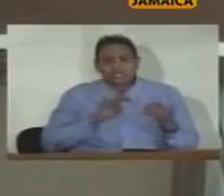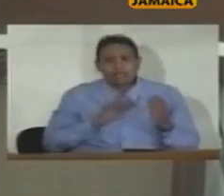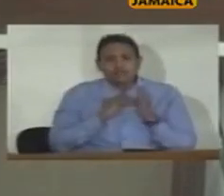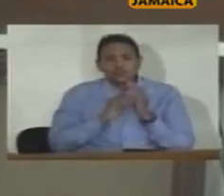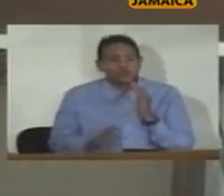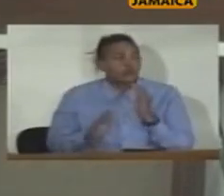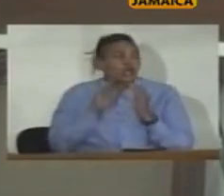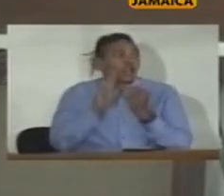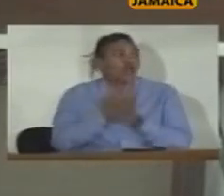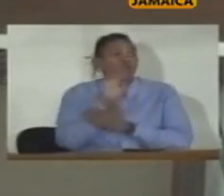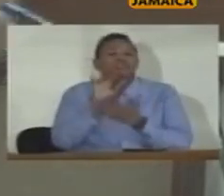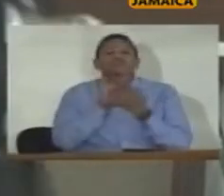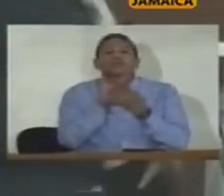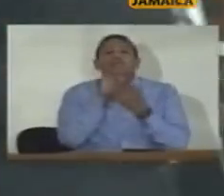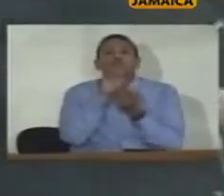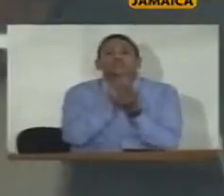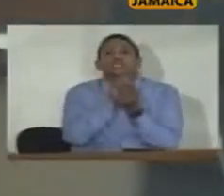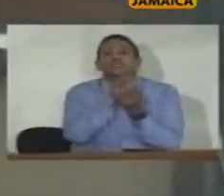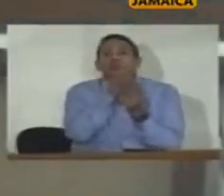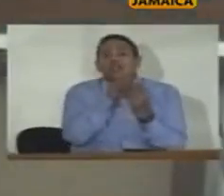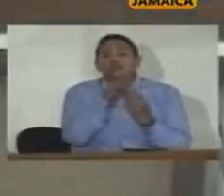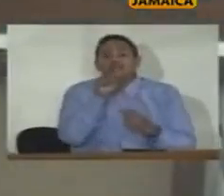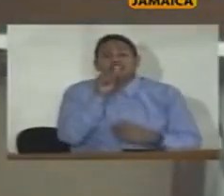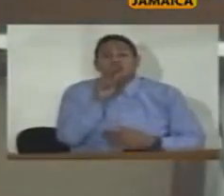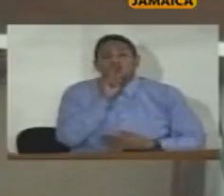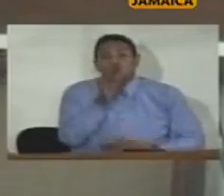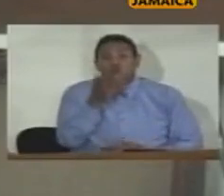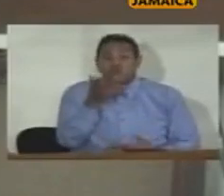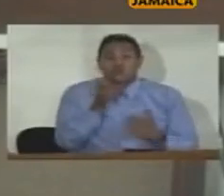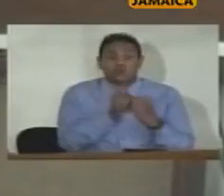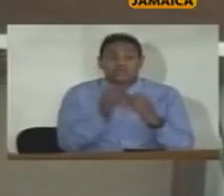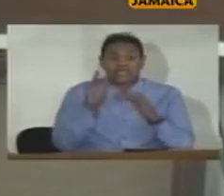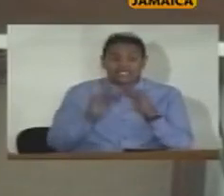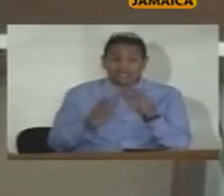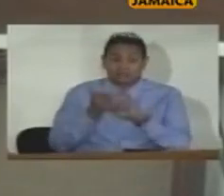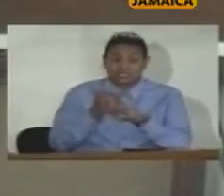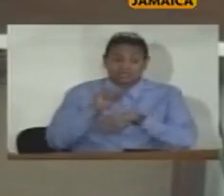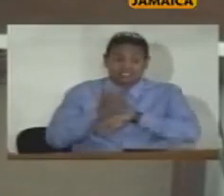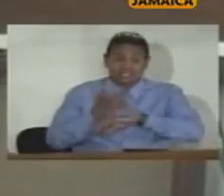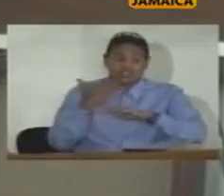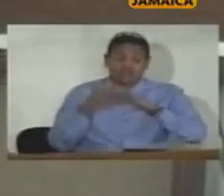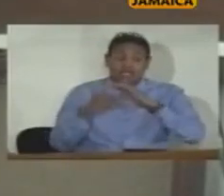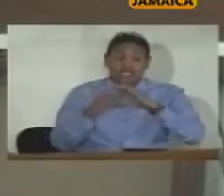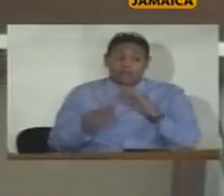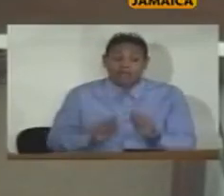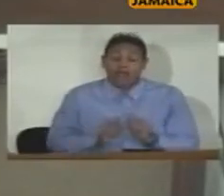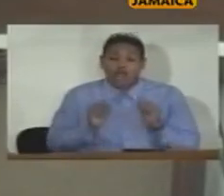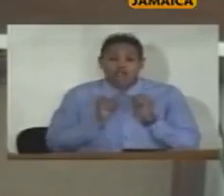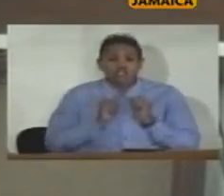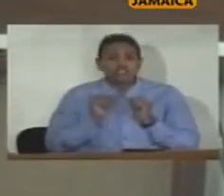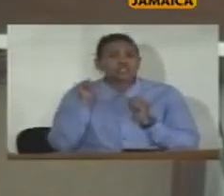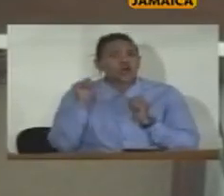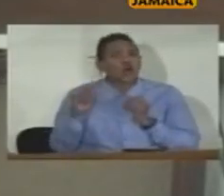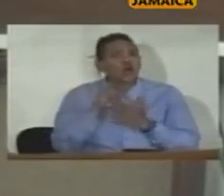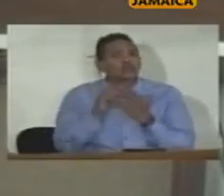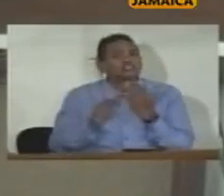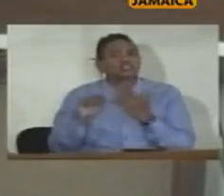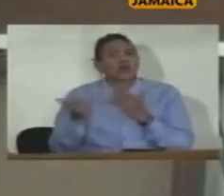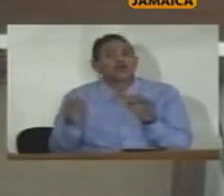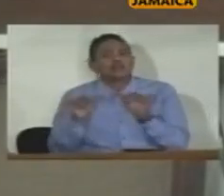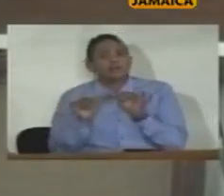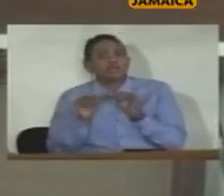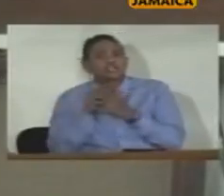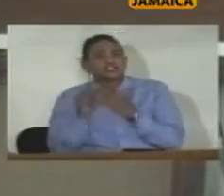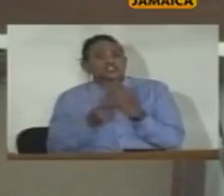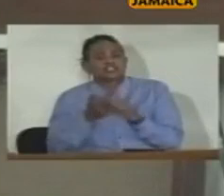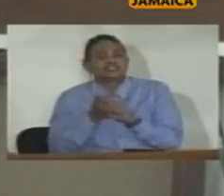sexual harassment. Is it not true that, with the exception of setting up an email address, all these other measures